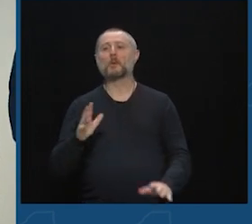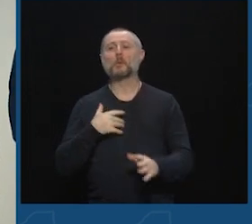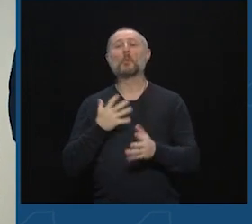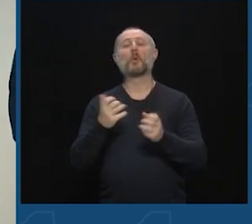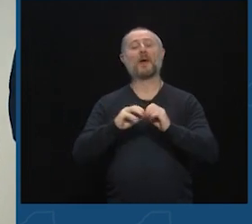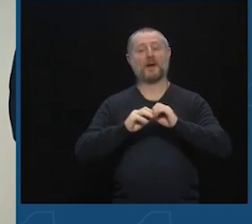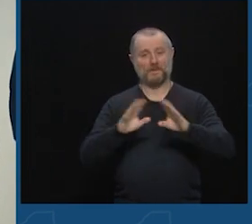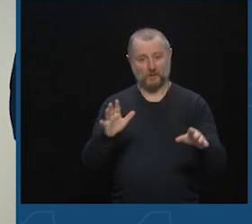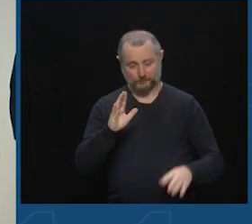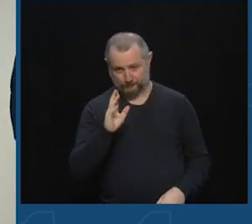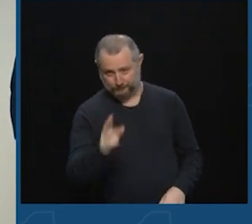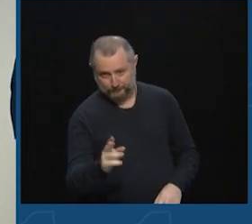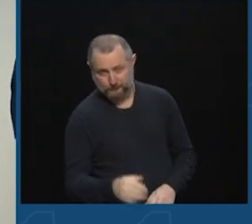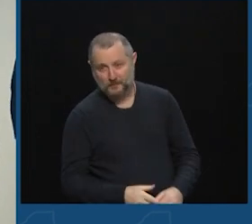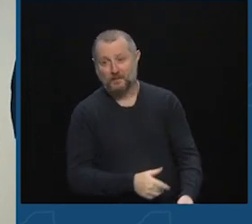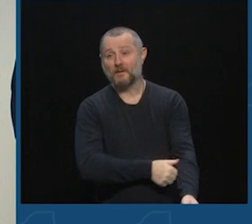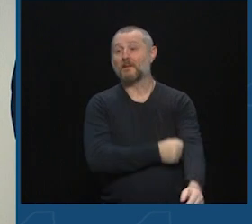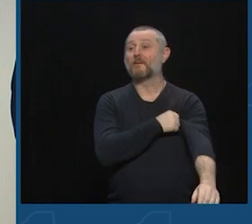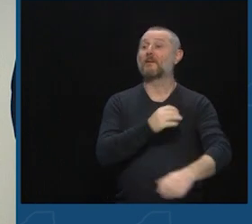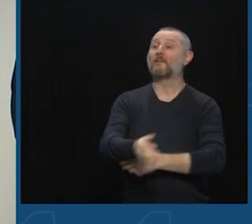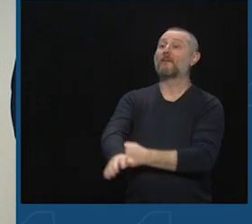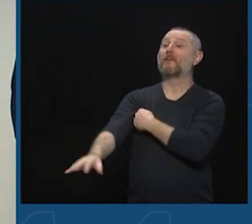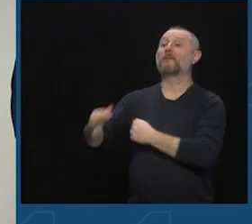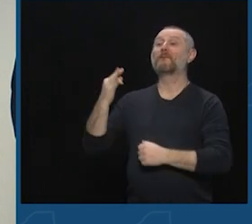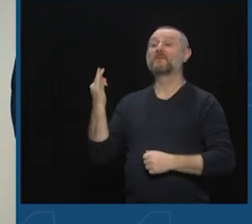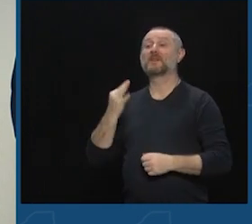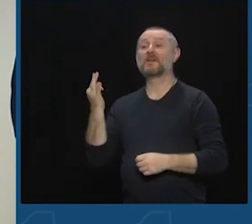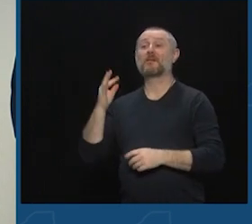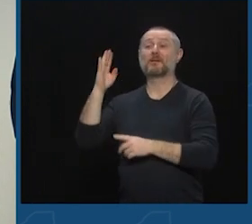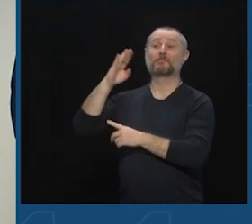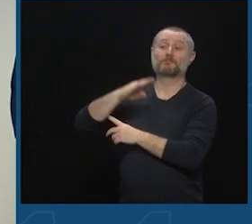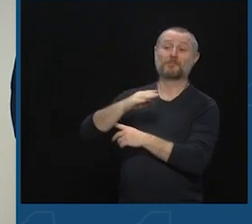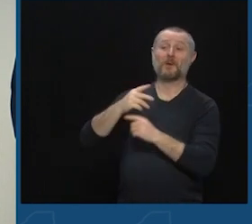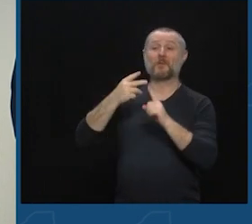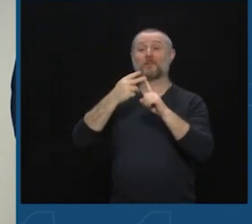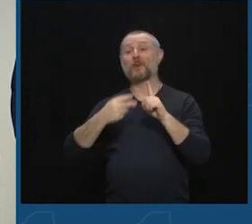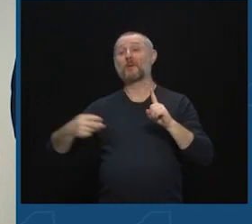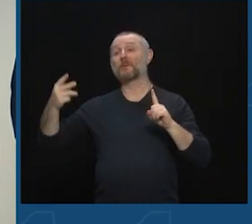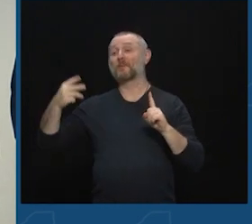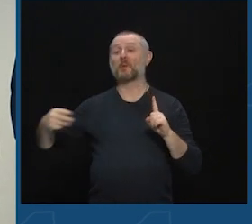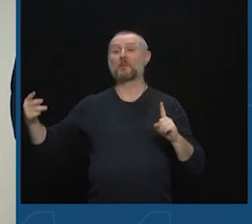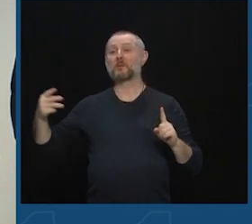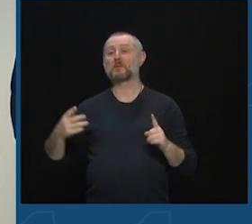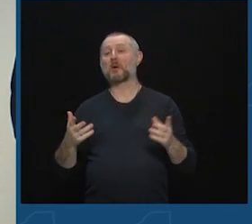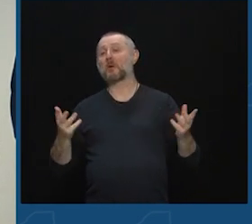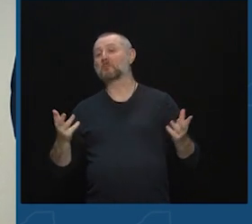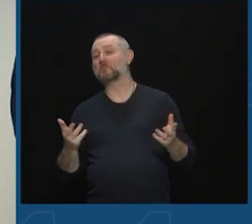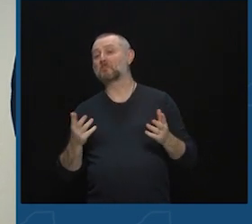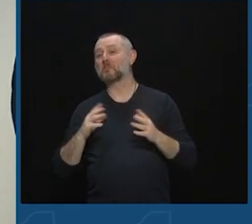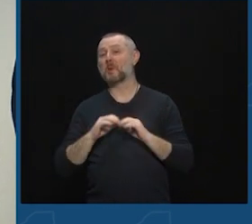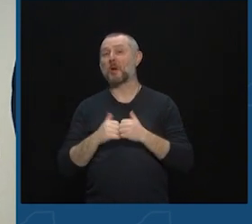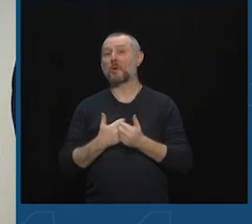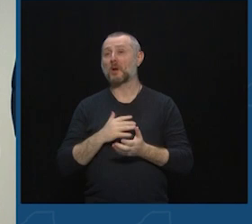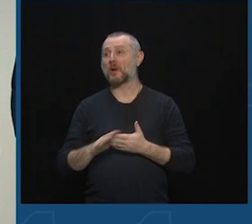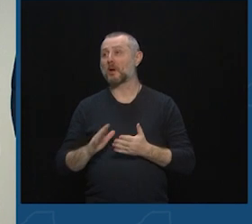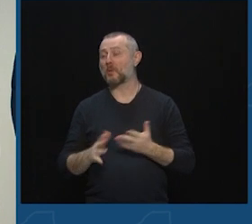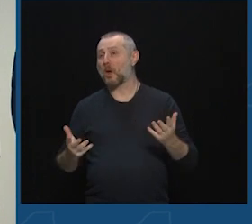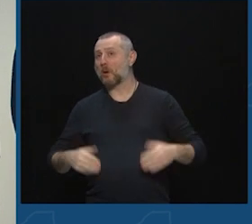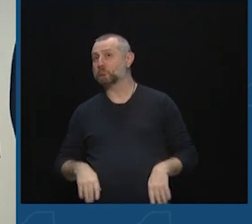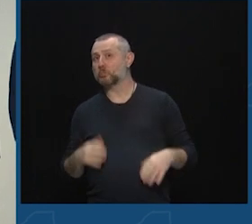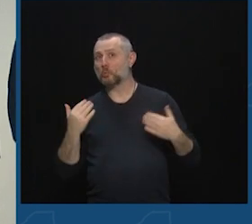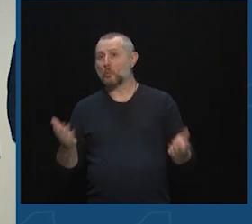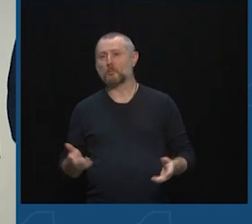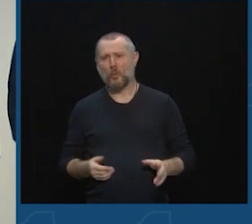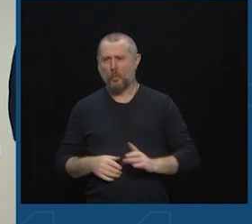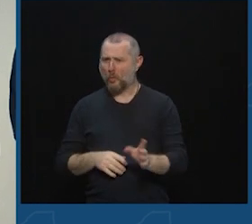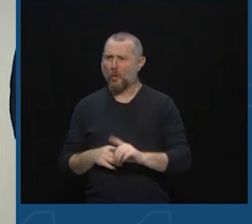Friday event where all the wires that were going to come down were down and you just start saying, okay, how do we clean this up? This has been ongoing through the